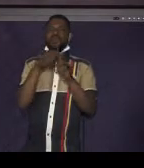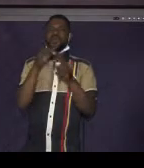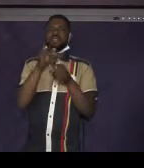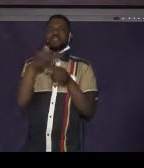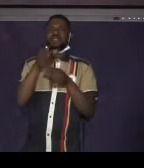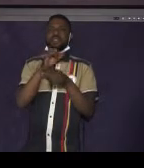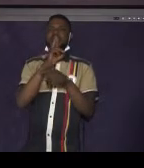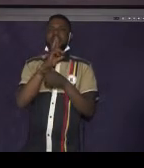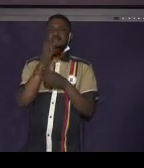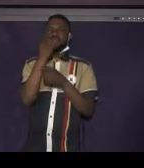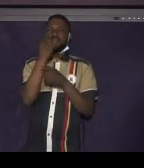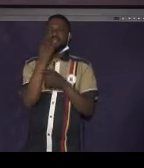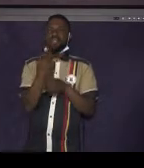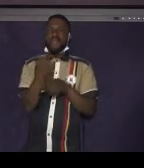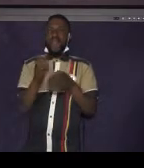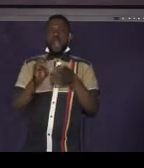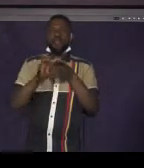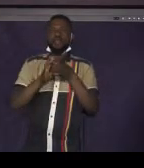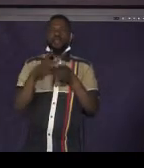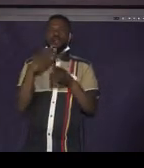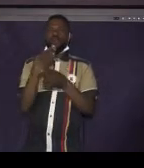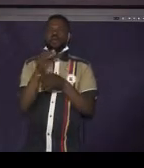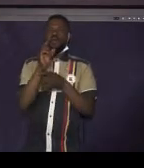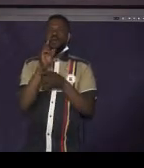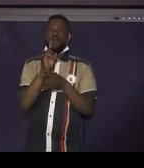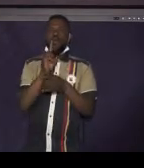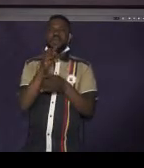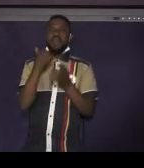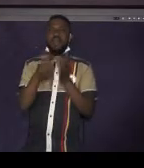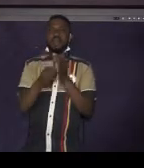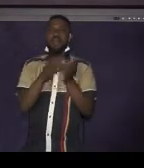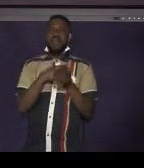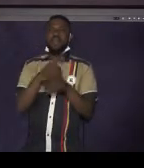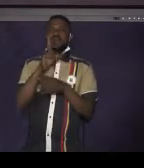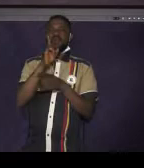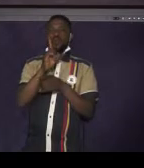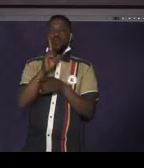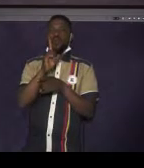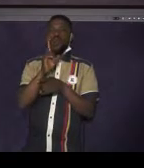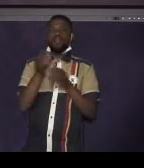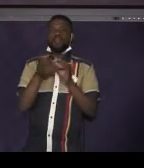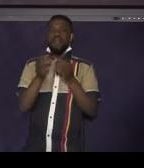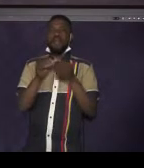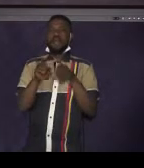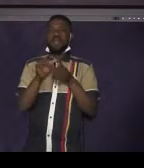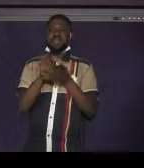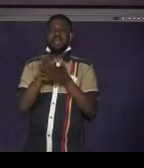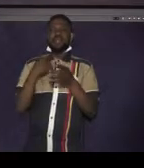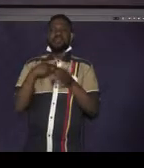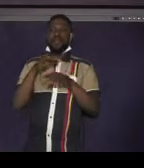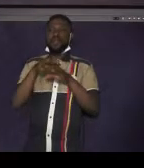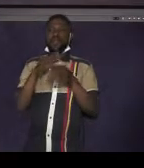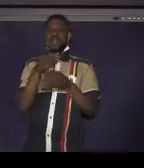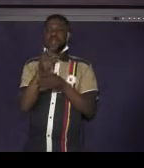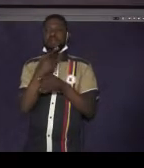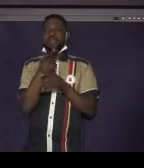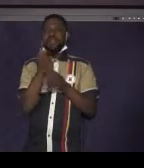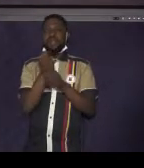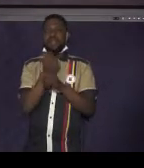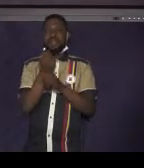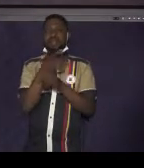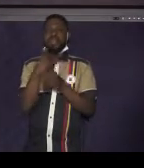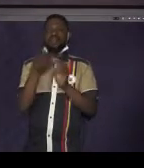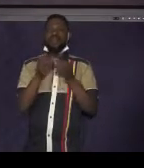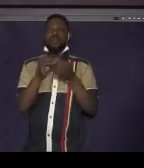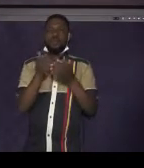single, a combination of one letter and one number like that, you call them a term. The number